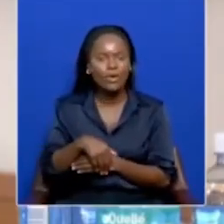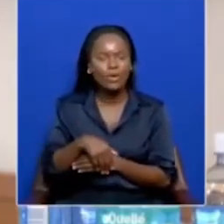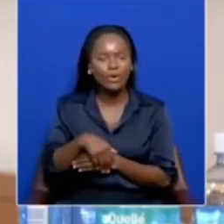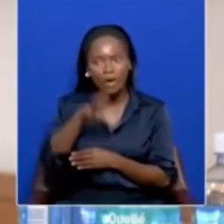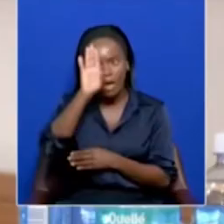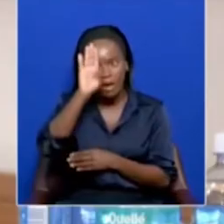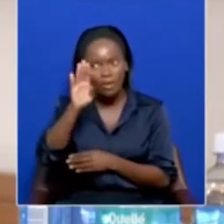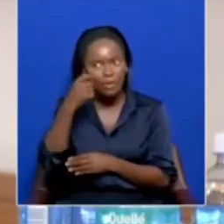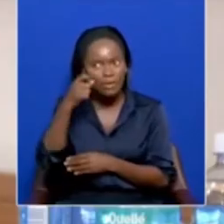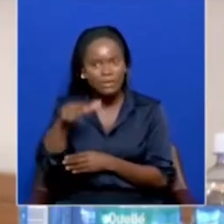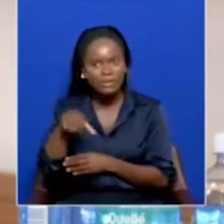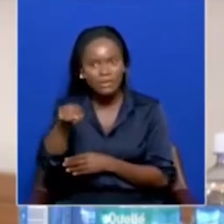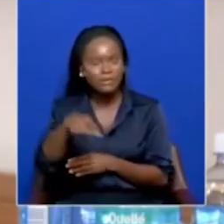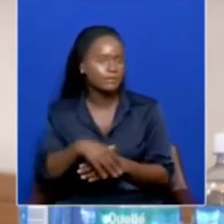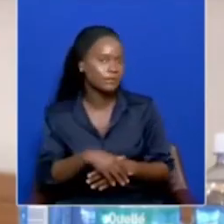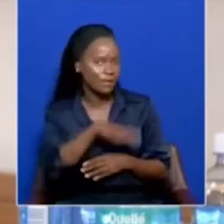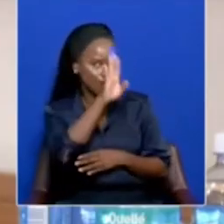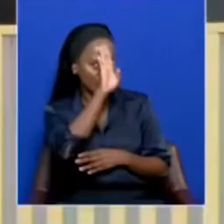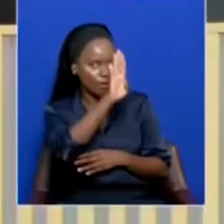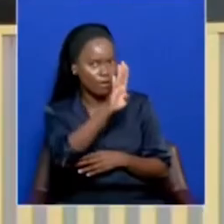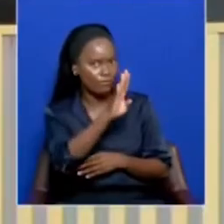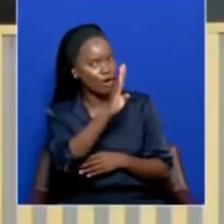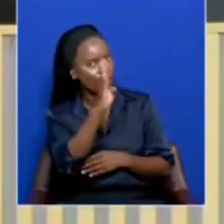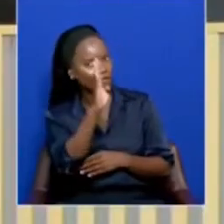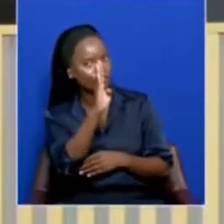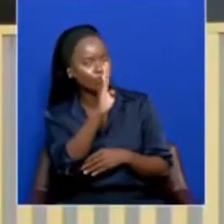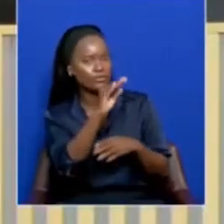Are you going to swear or affirm?